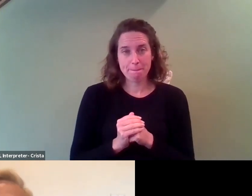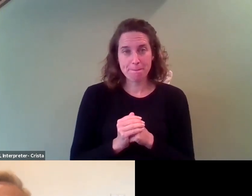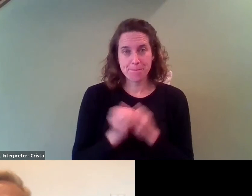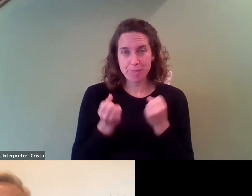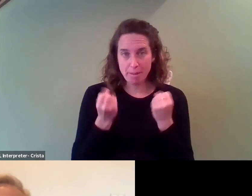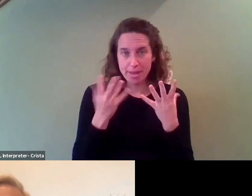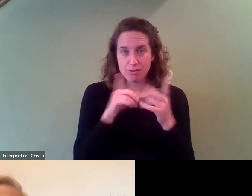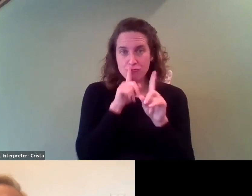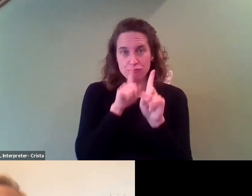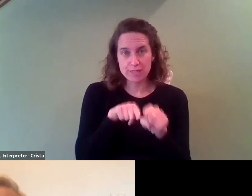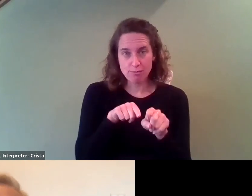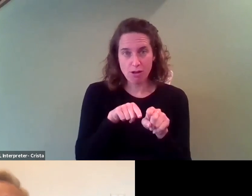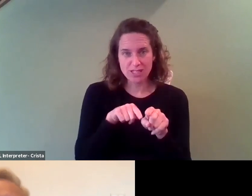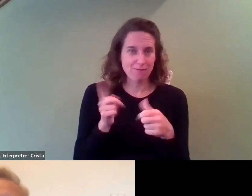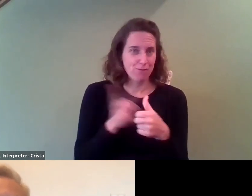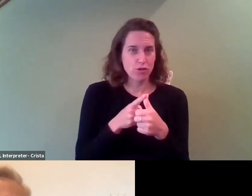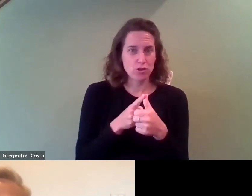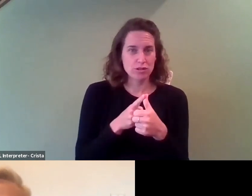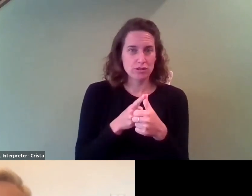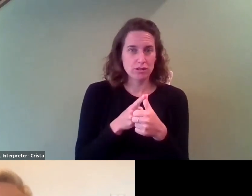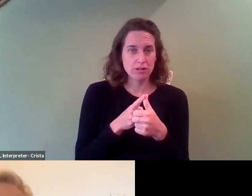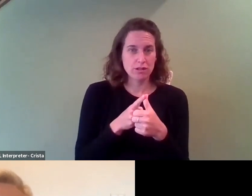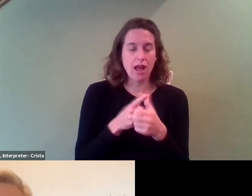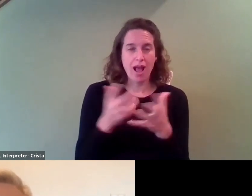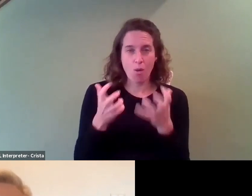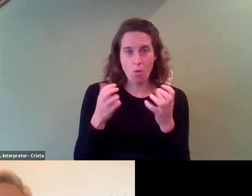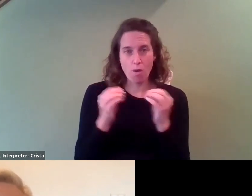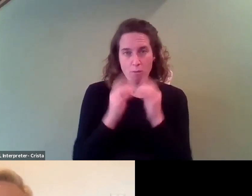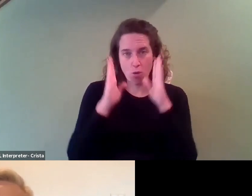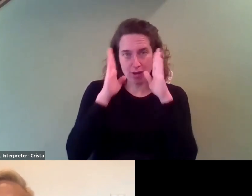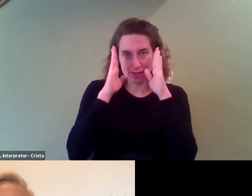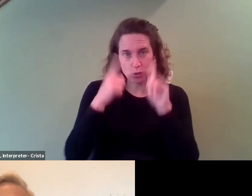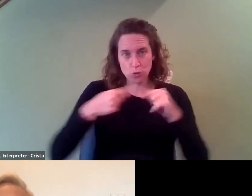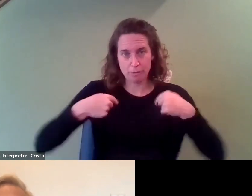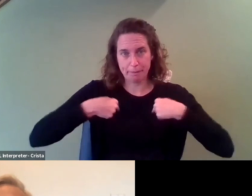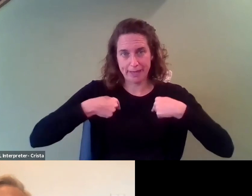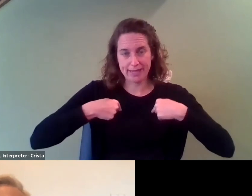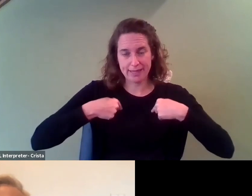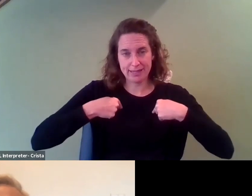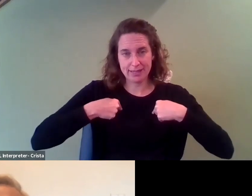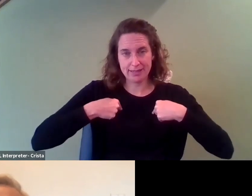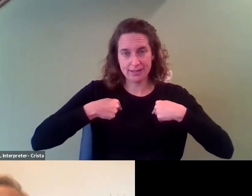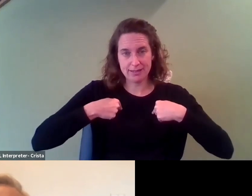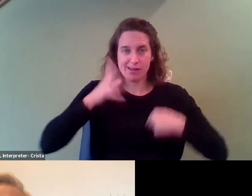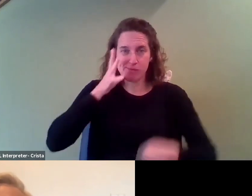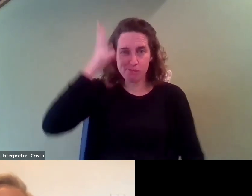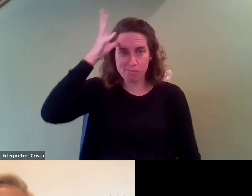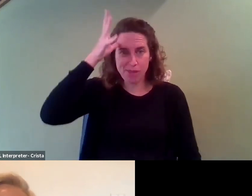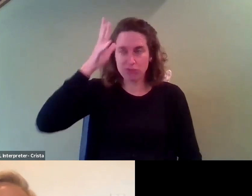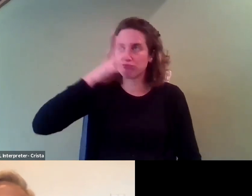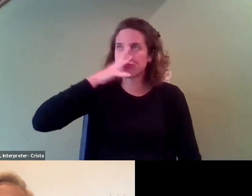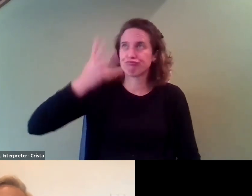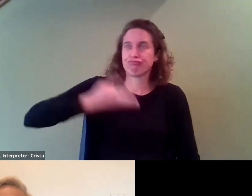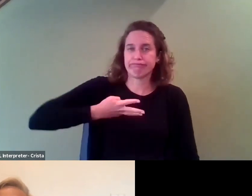overwhelmingly, the first thing out of their mouths is, pay more attention to me. You know, that they feel like their parents have checked